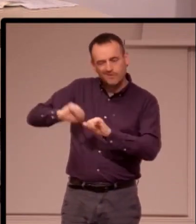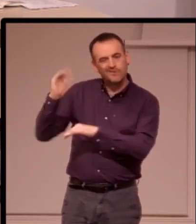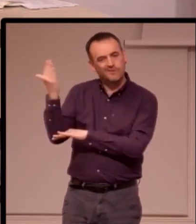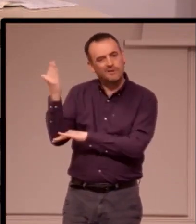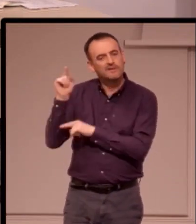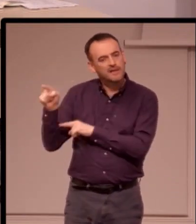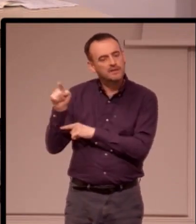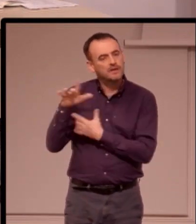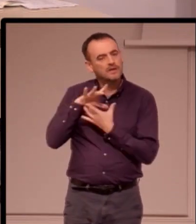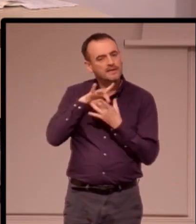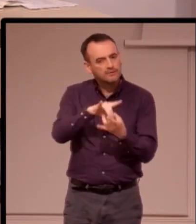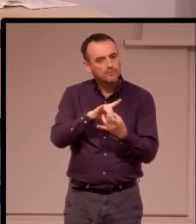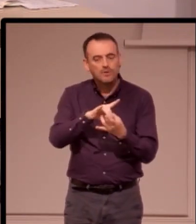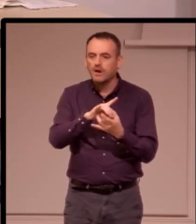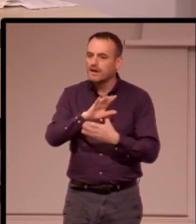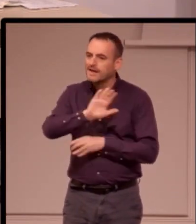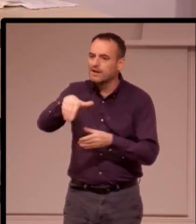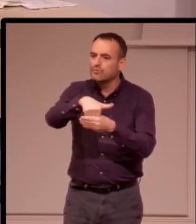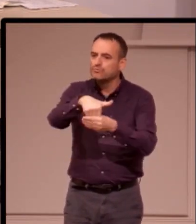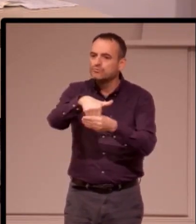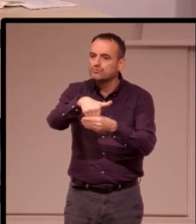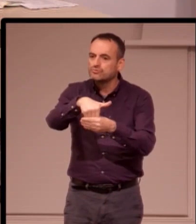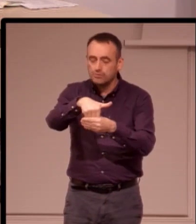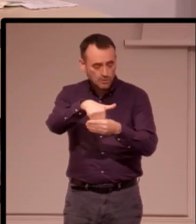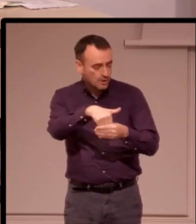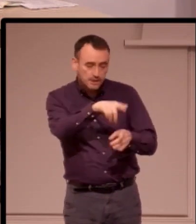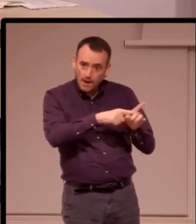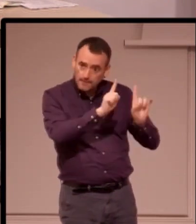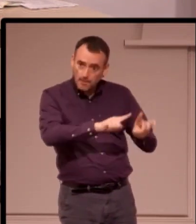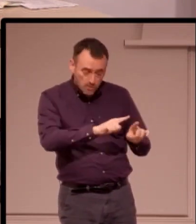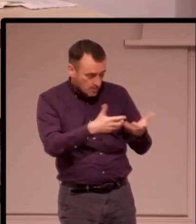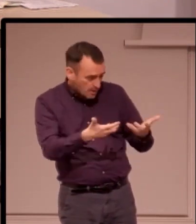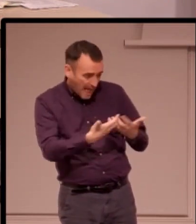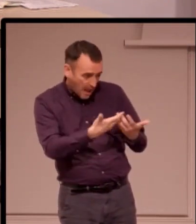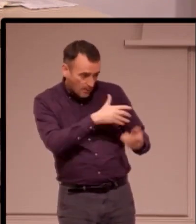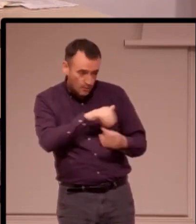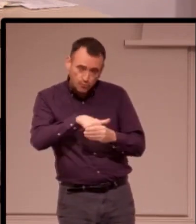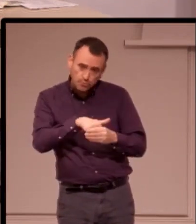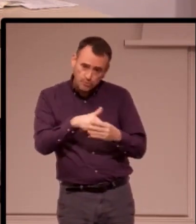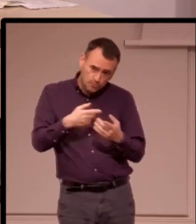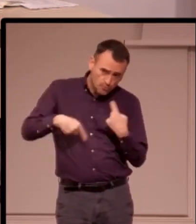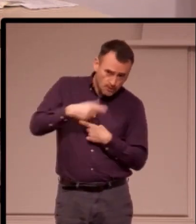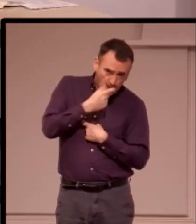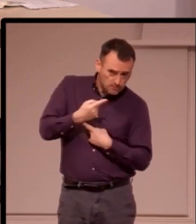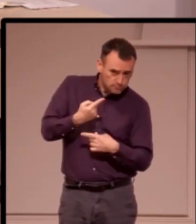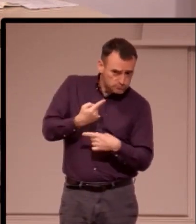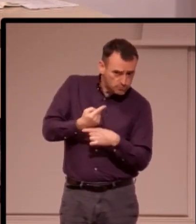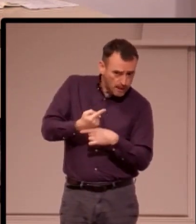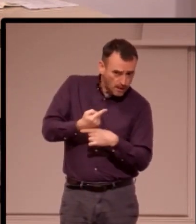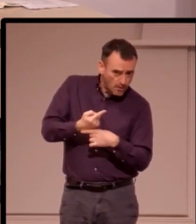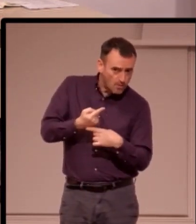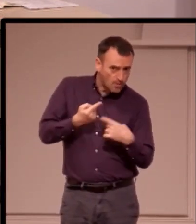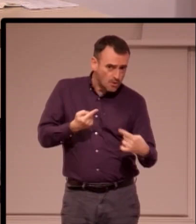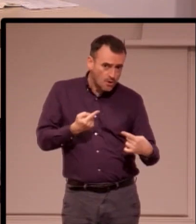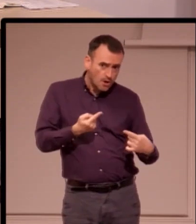there was around inclusion of young people. Can we talk a little bit then around why we think children